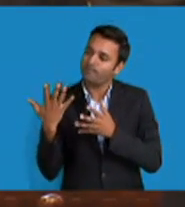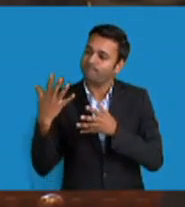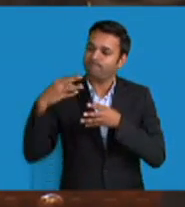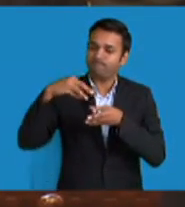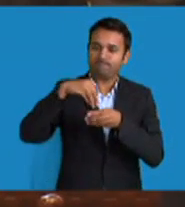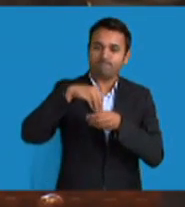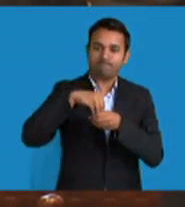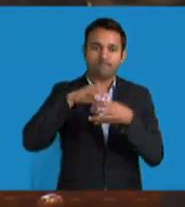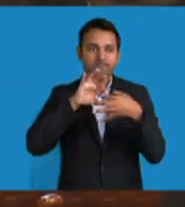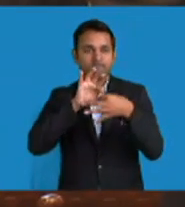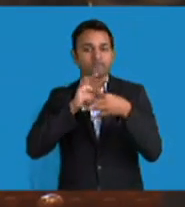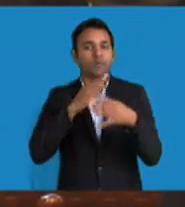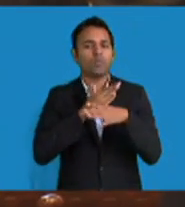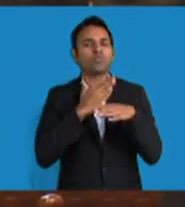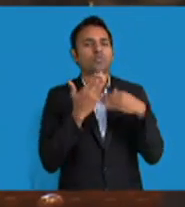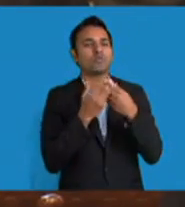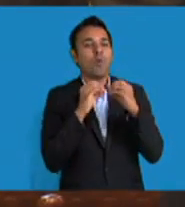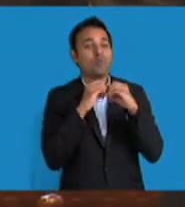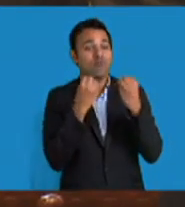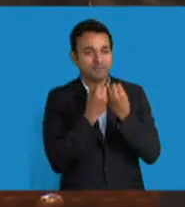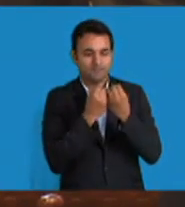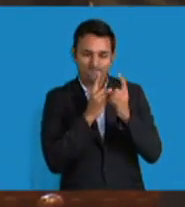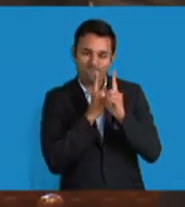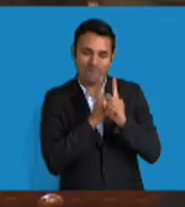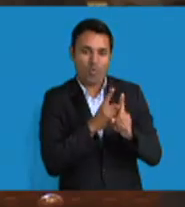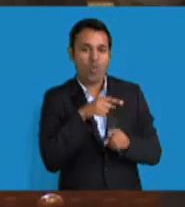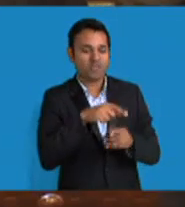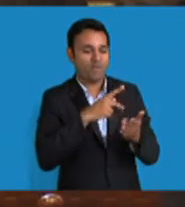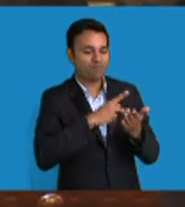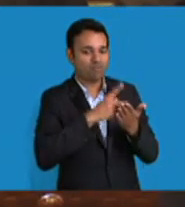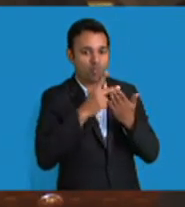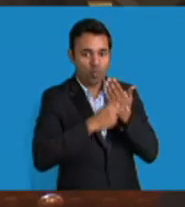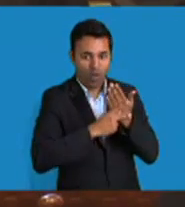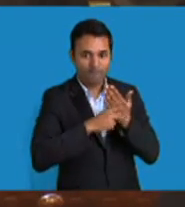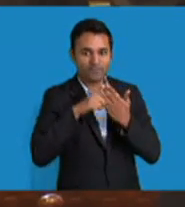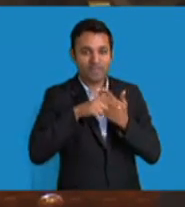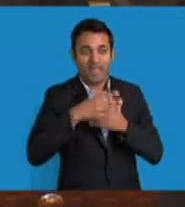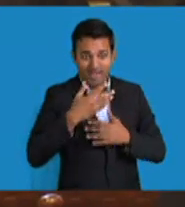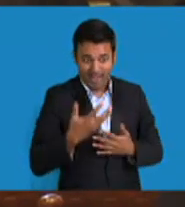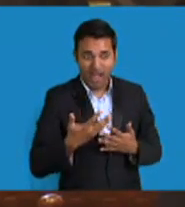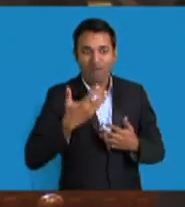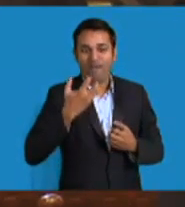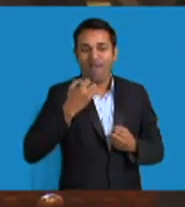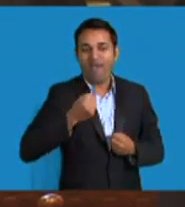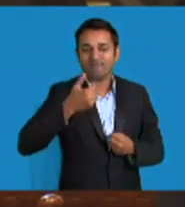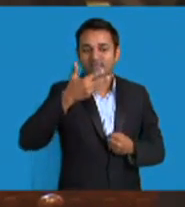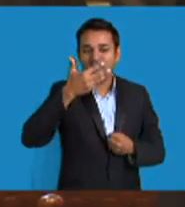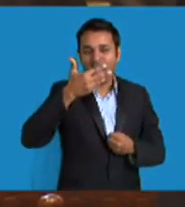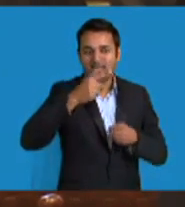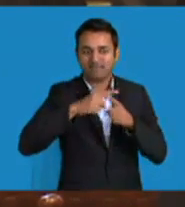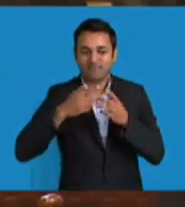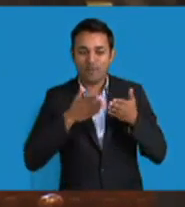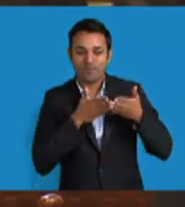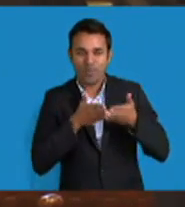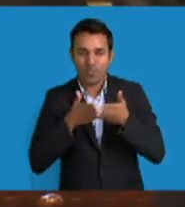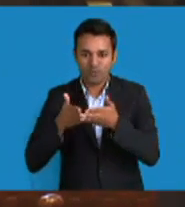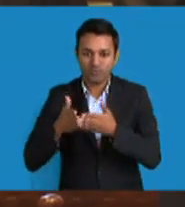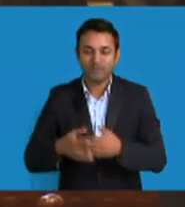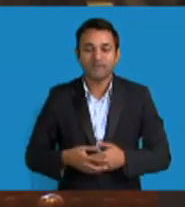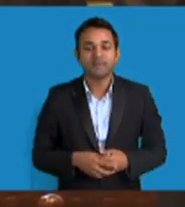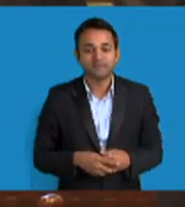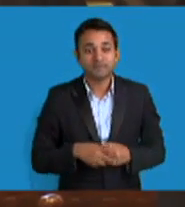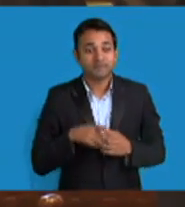project. At present, there are 9 vessels that have been outfitted with equipment and a further estimated